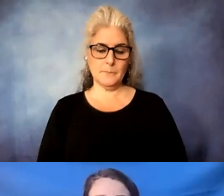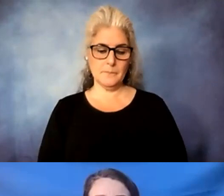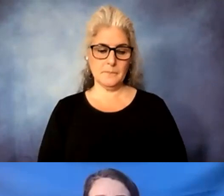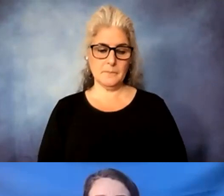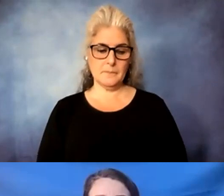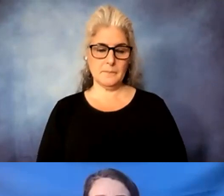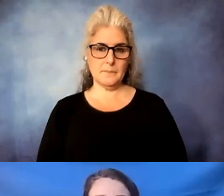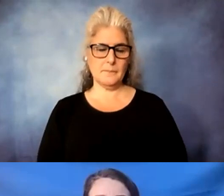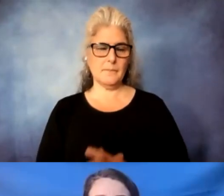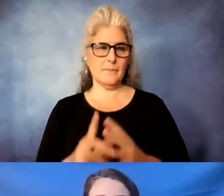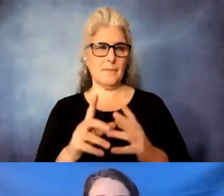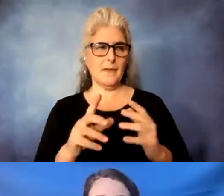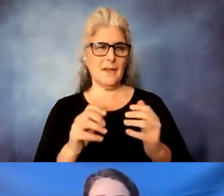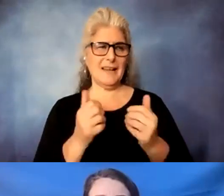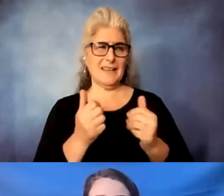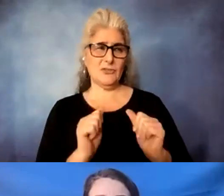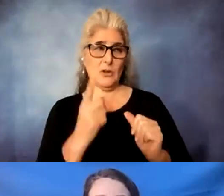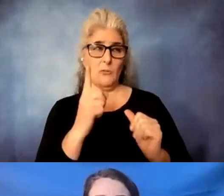Okay, let me try one more time.